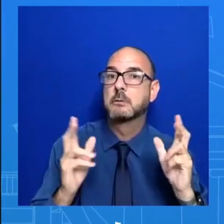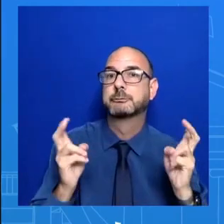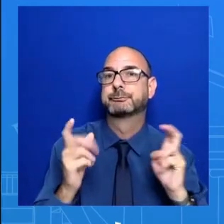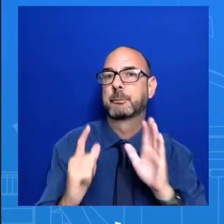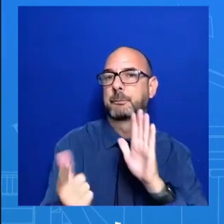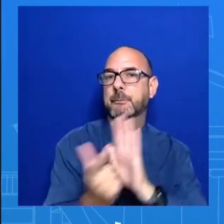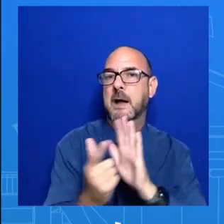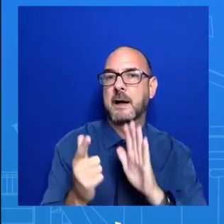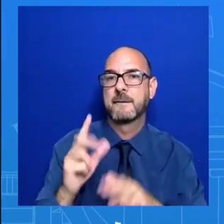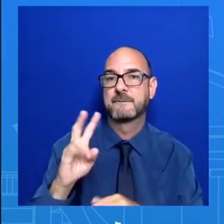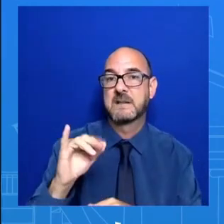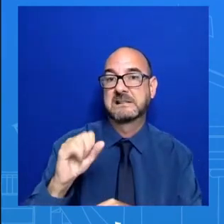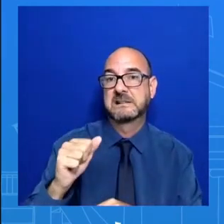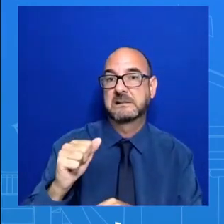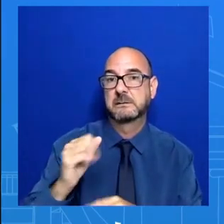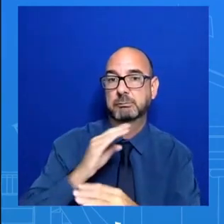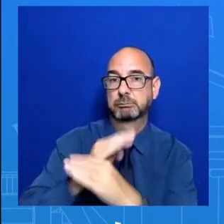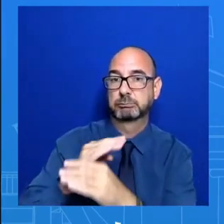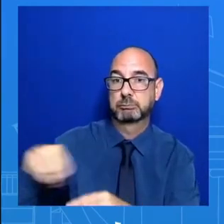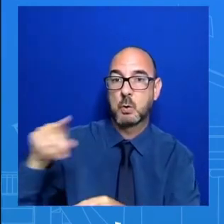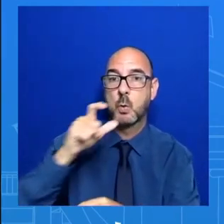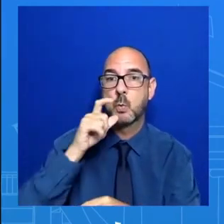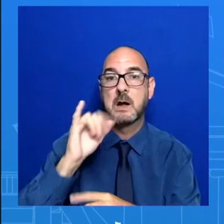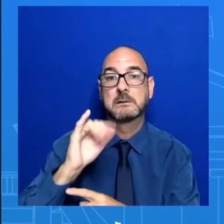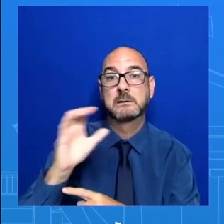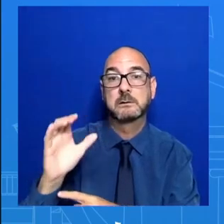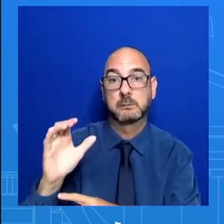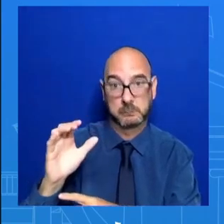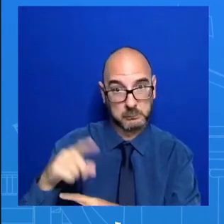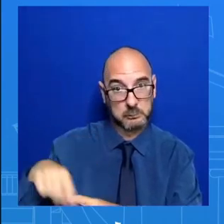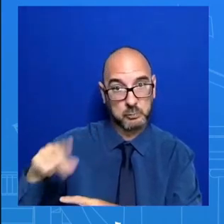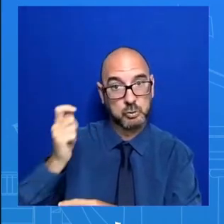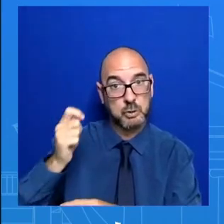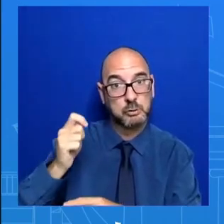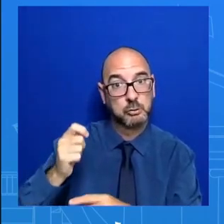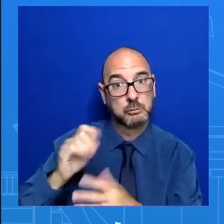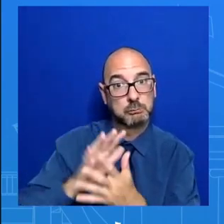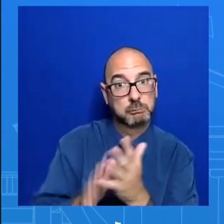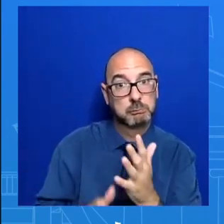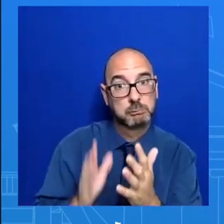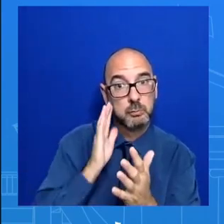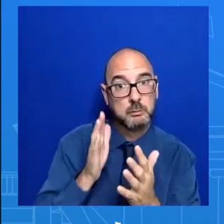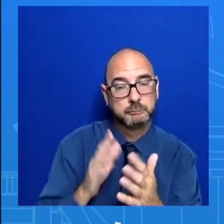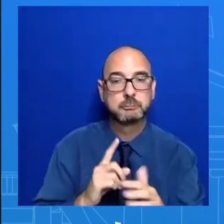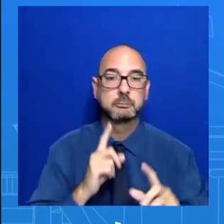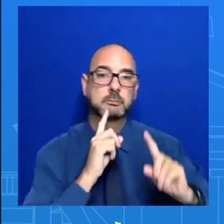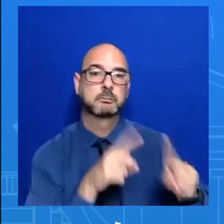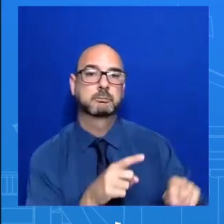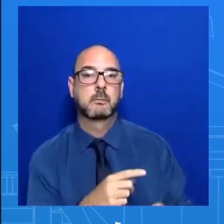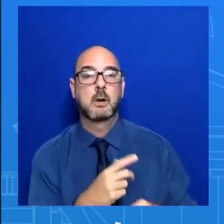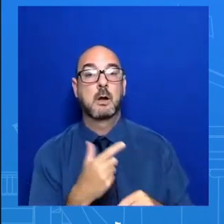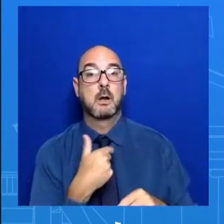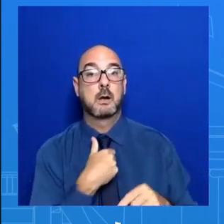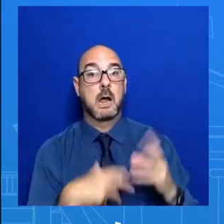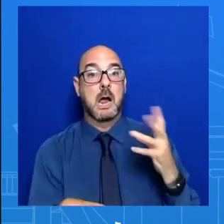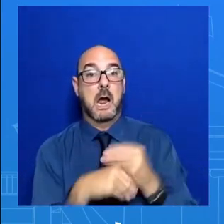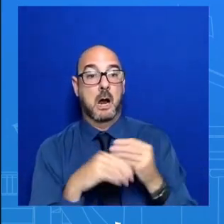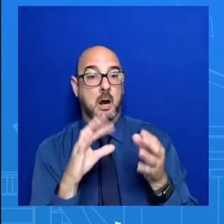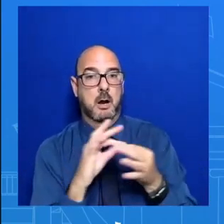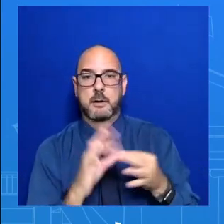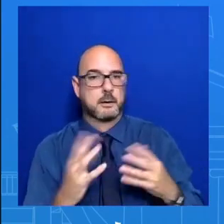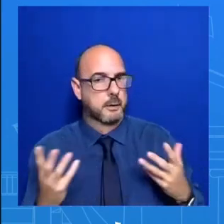just asked a question about this. I don't have anything else to add. We are in conversations on the Hill. He said this in a bicameral way,